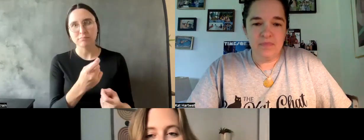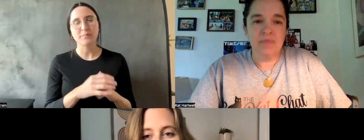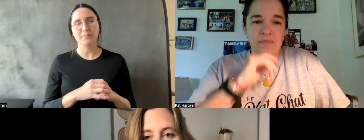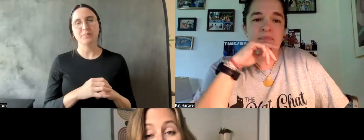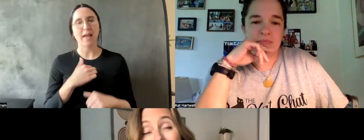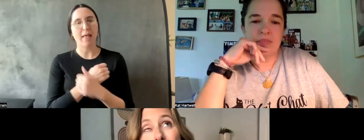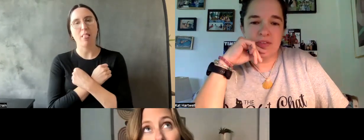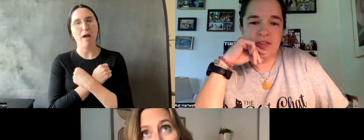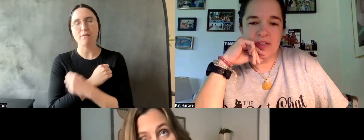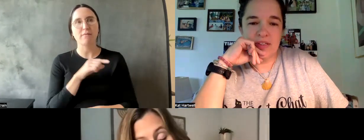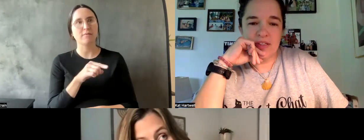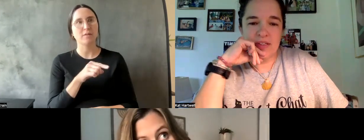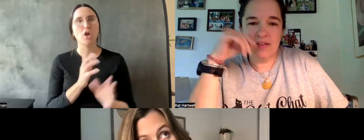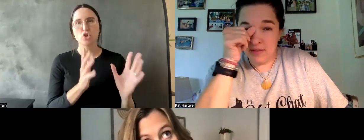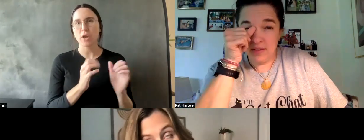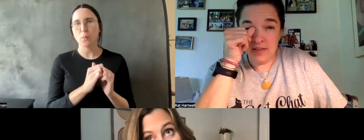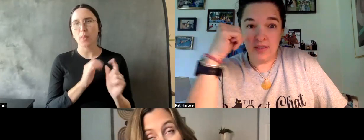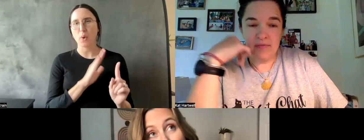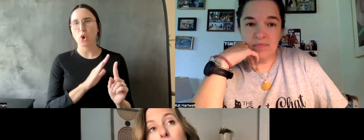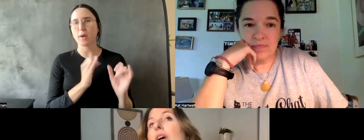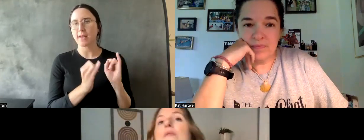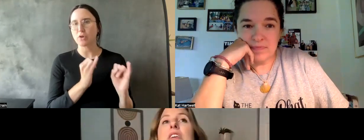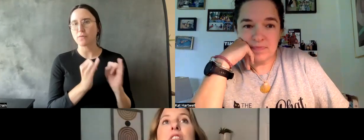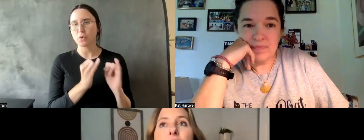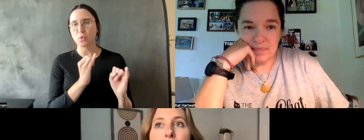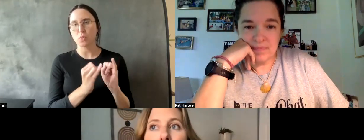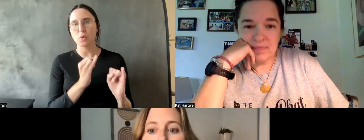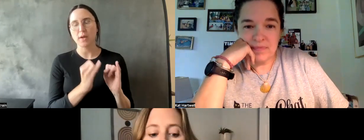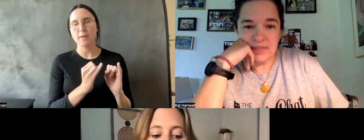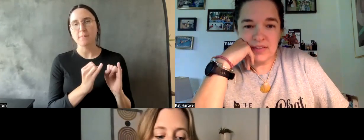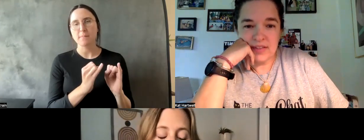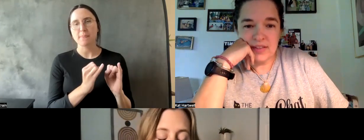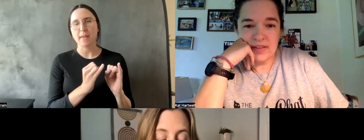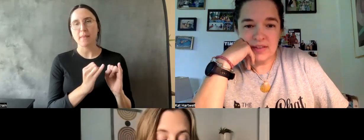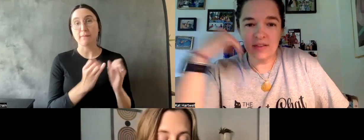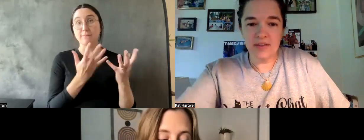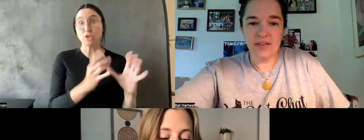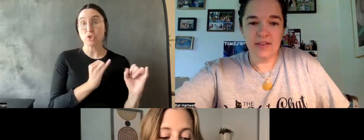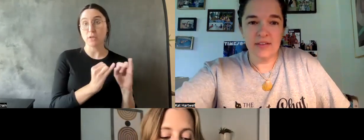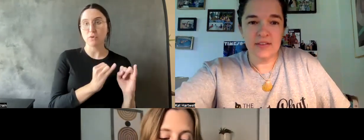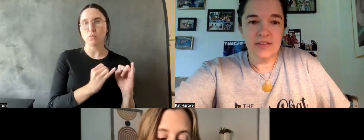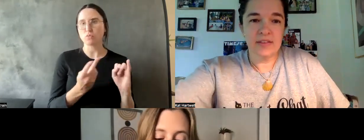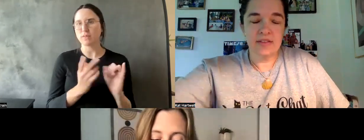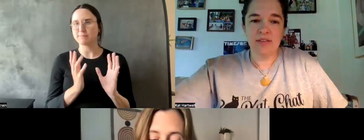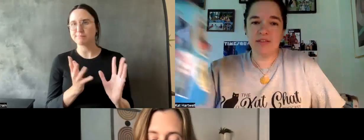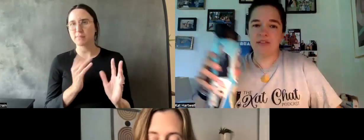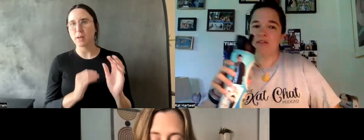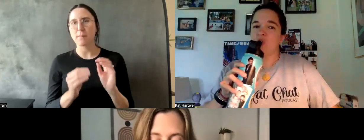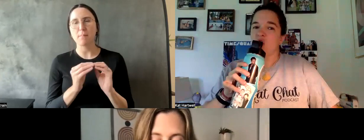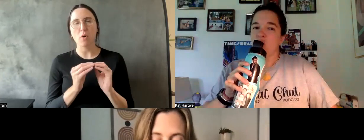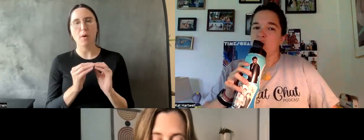Like, I love talking, and I didn't talk to her about this a lot when I was interviewing her. It was more off camera, but just like